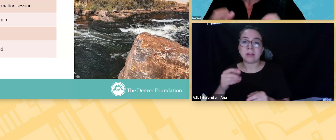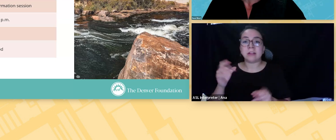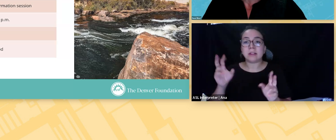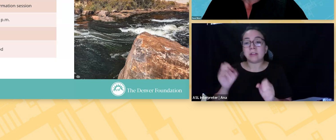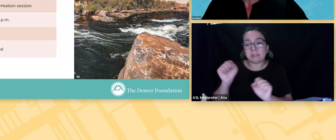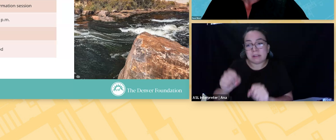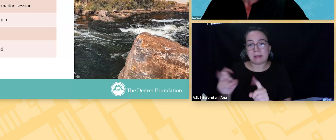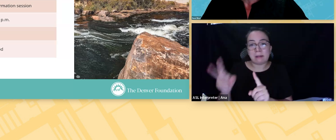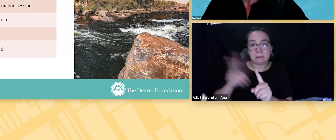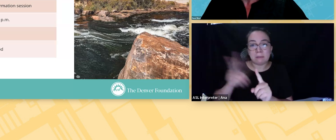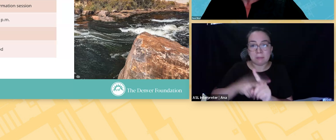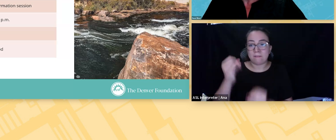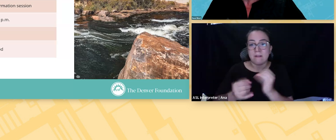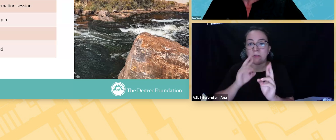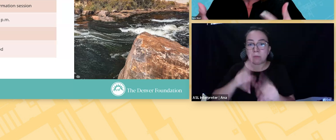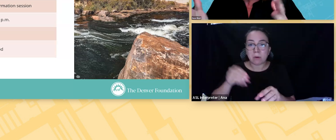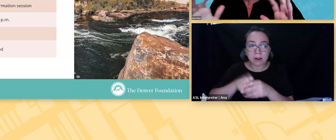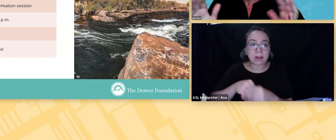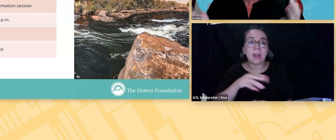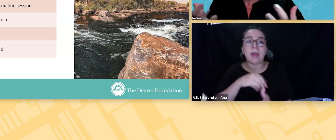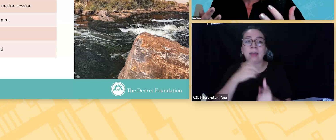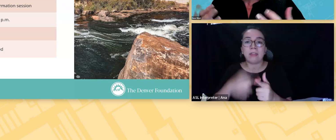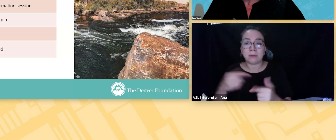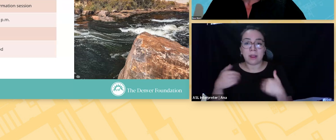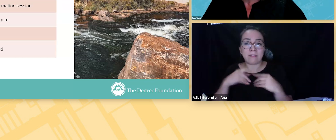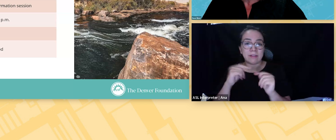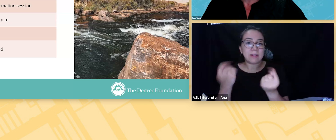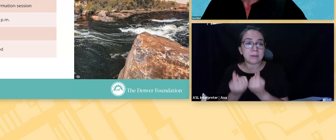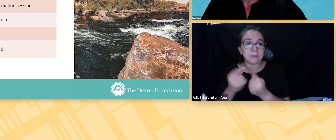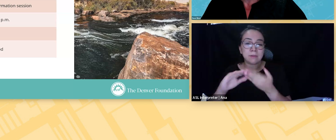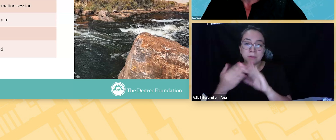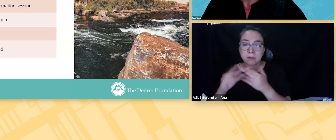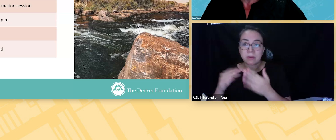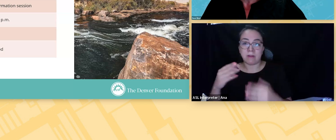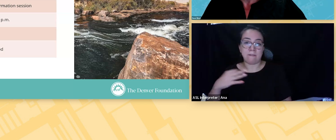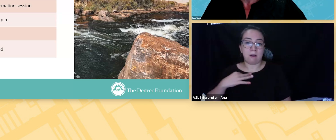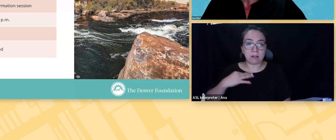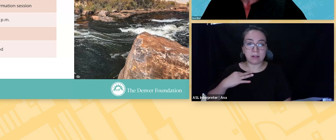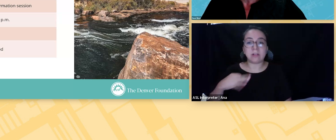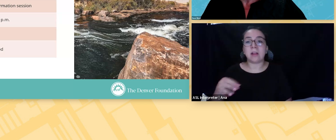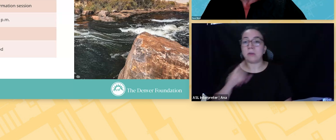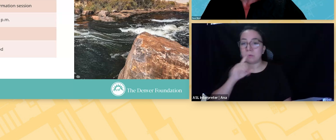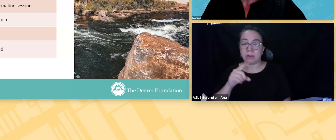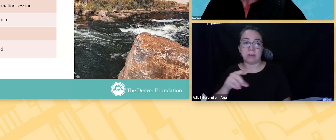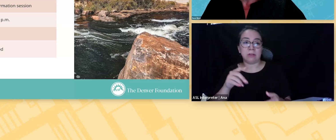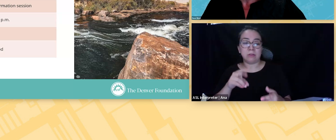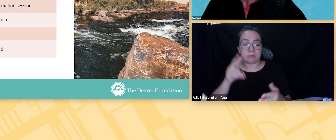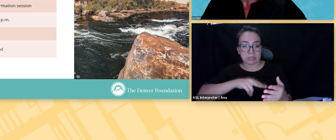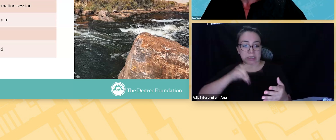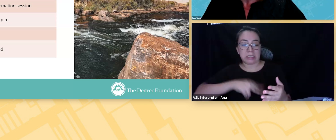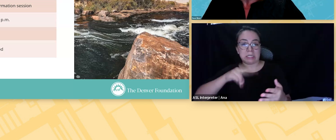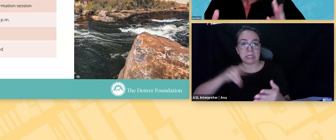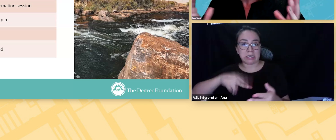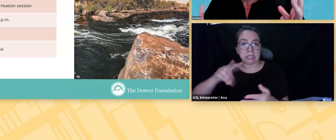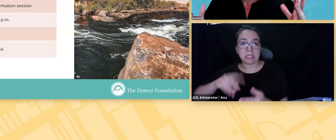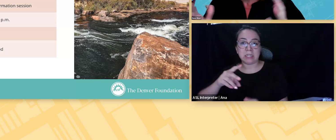apply, that you have your final report in. And then we have a team of community volunteers that read alongside Denver